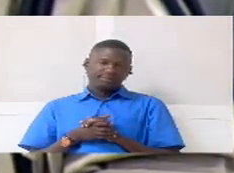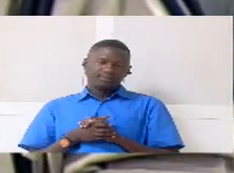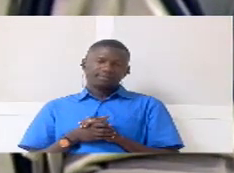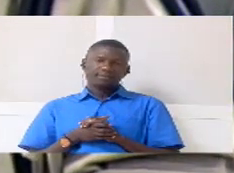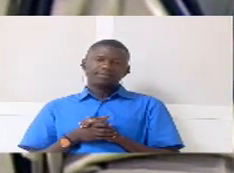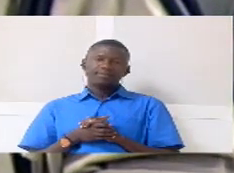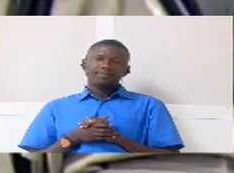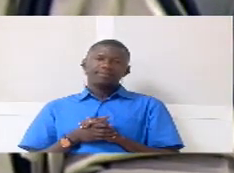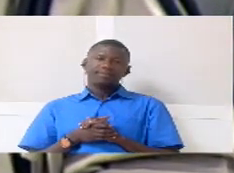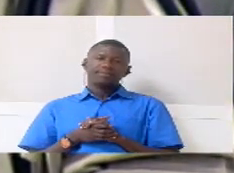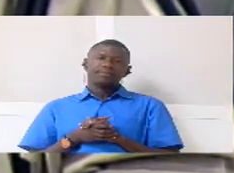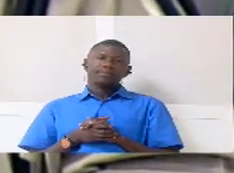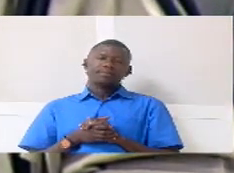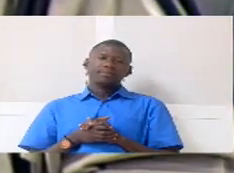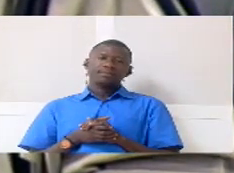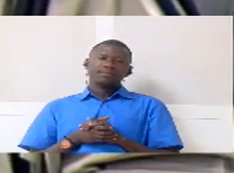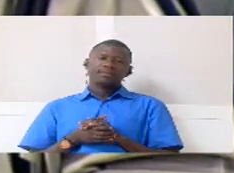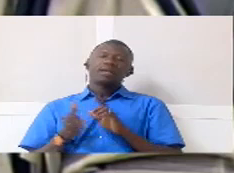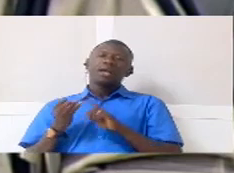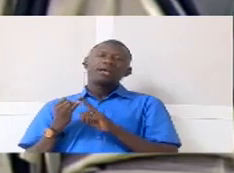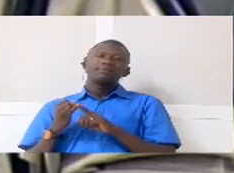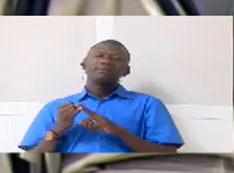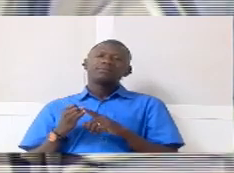relationship for with him. For female officers who would not jump,